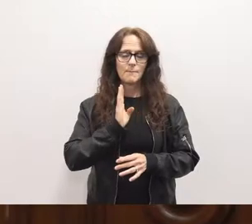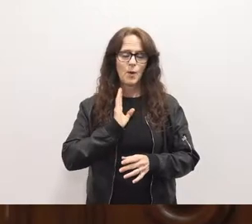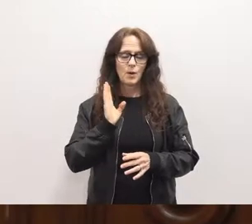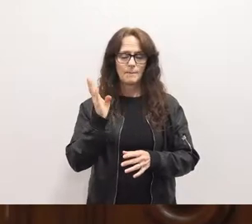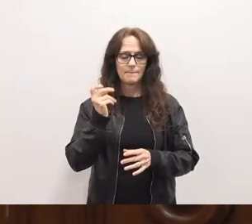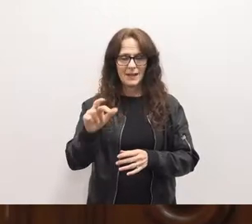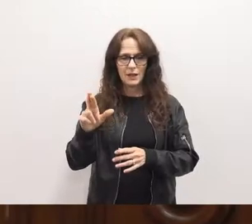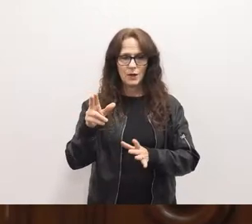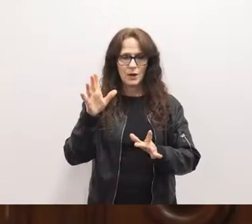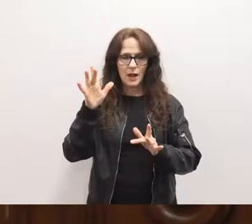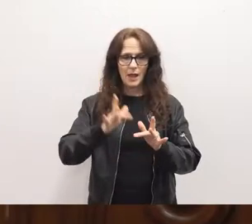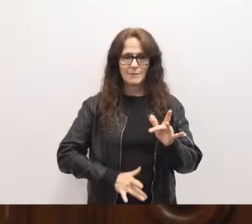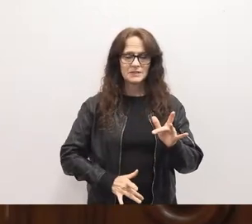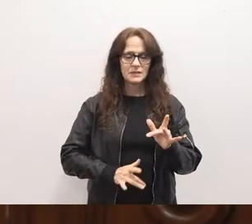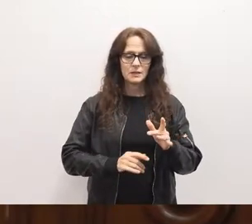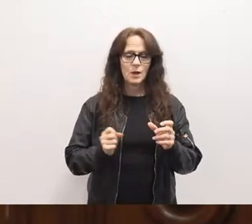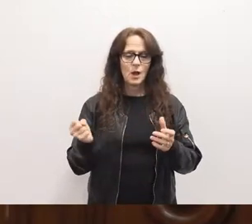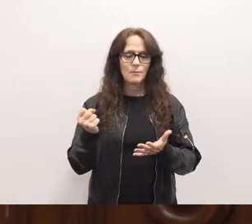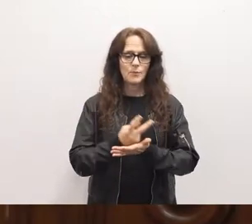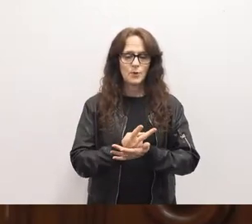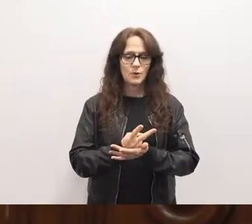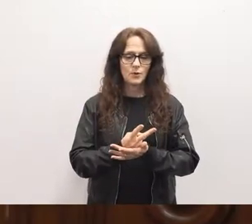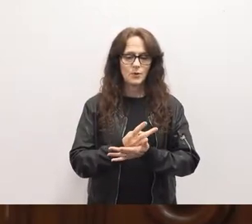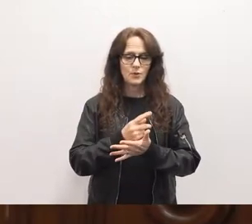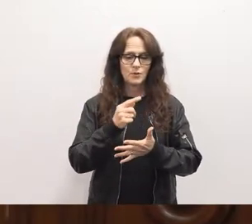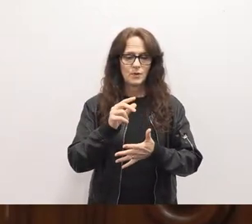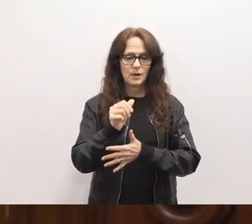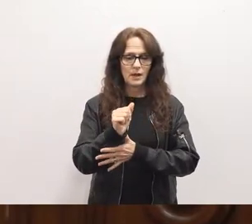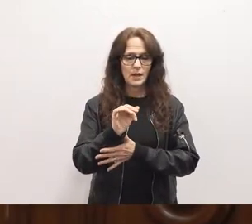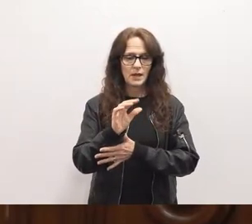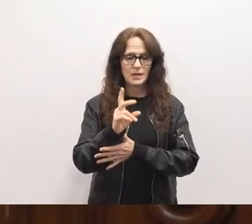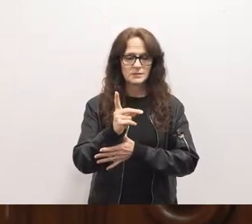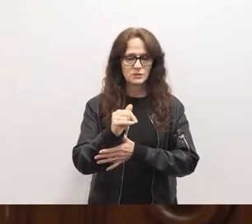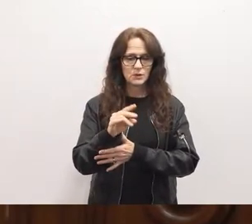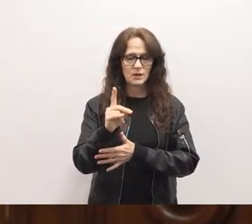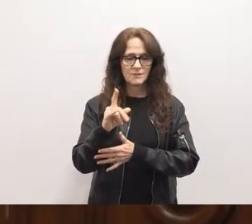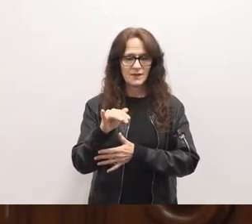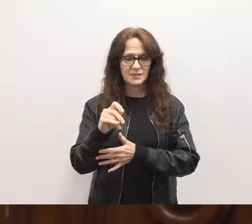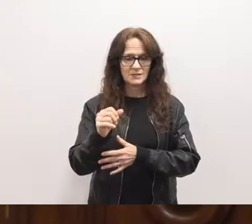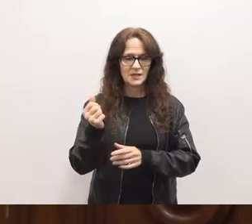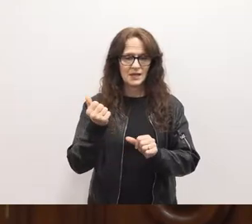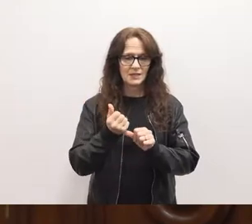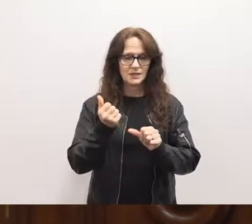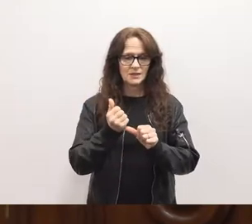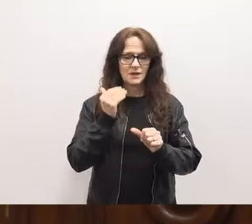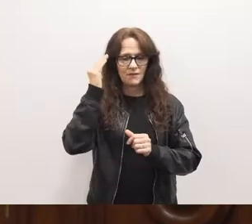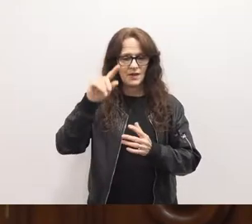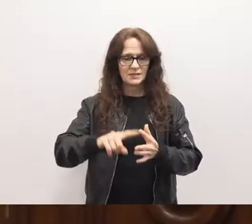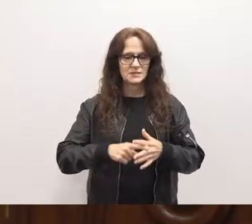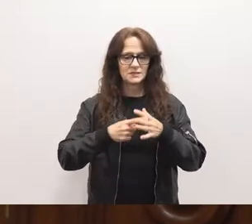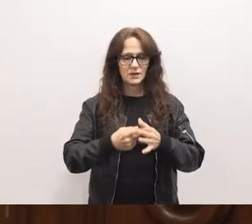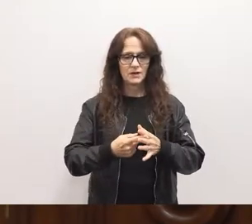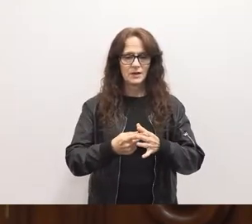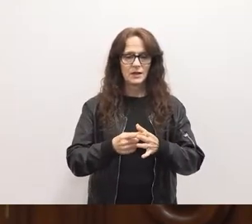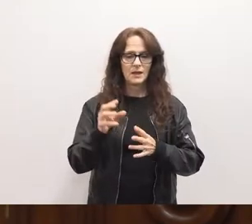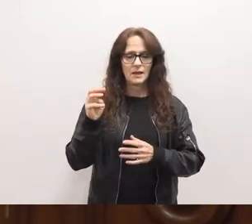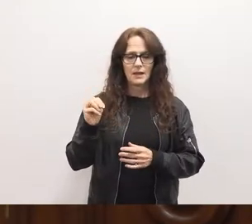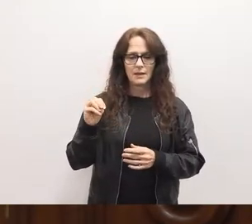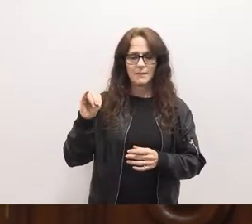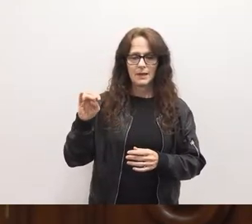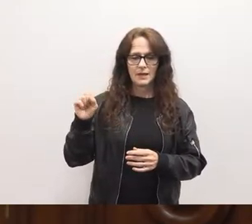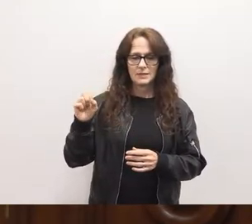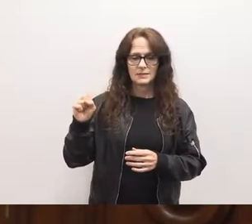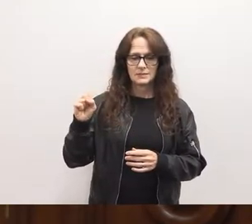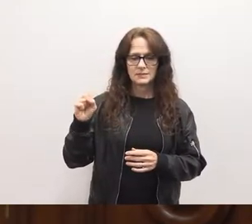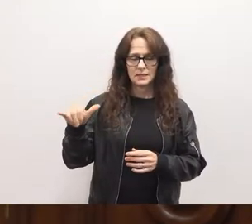absent to approve appointments of Astrid Feist as assistant director of Head Start and Missy Sykes